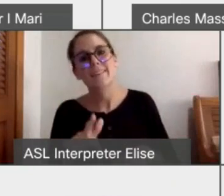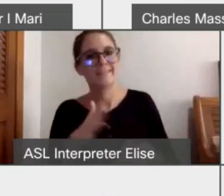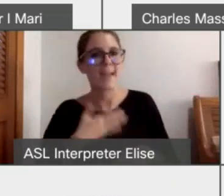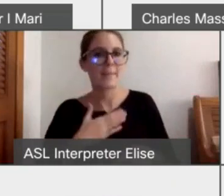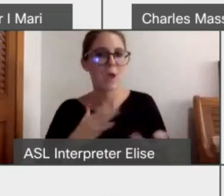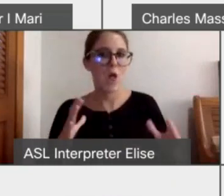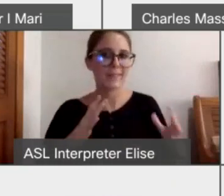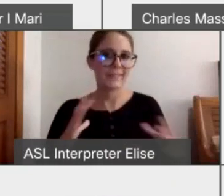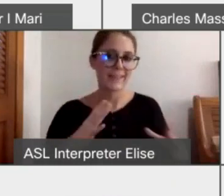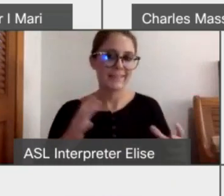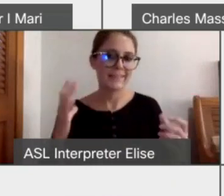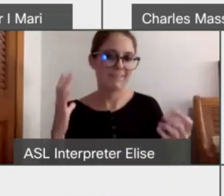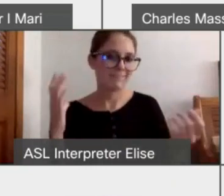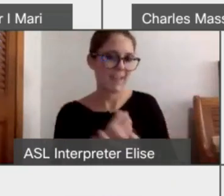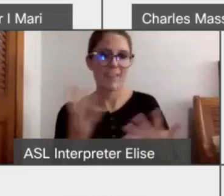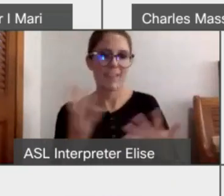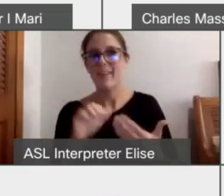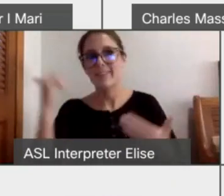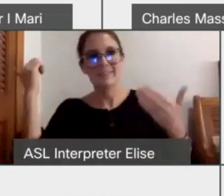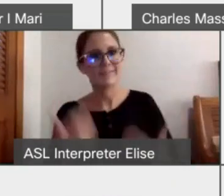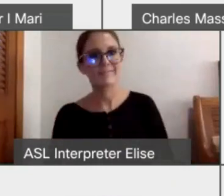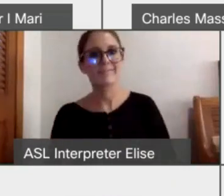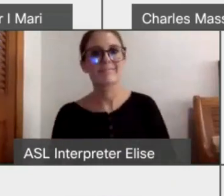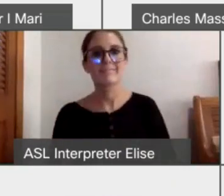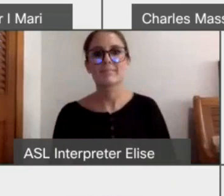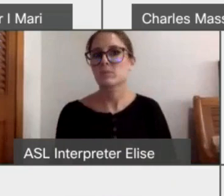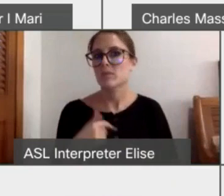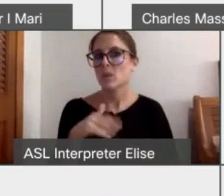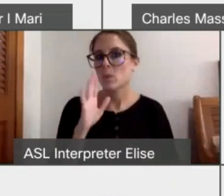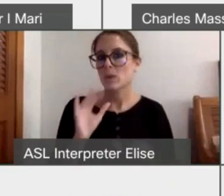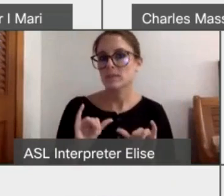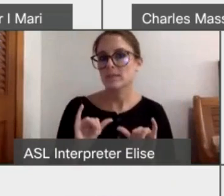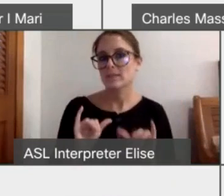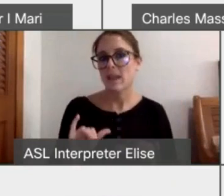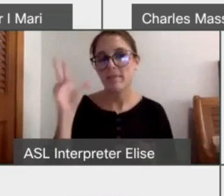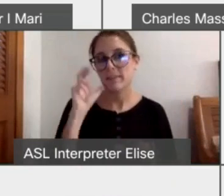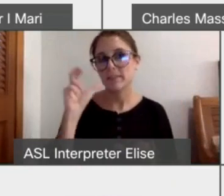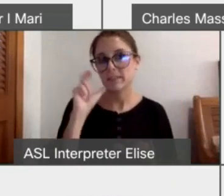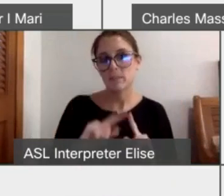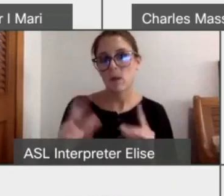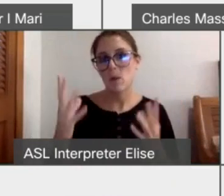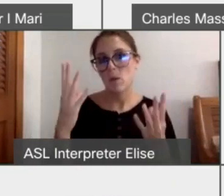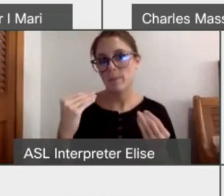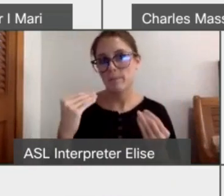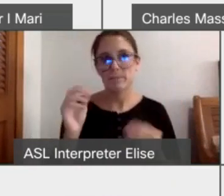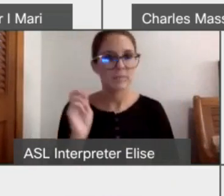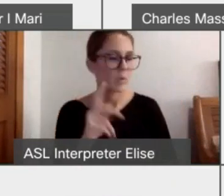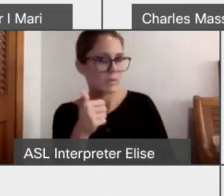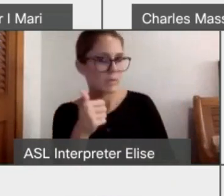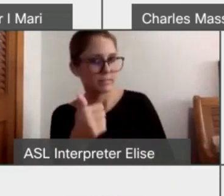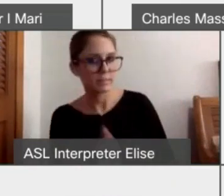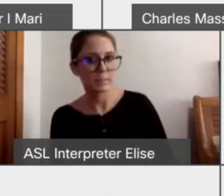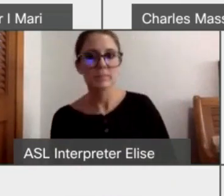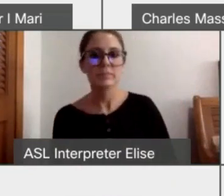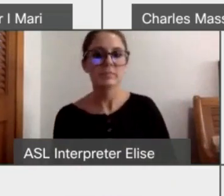and everything else. So thank you. I'm going to stay on and listen. I'm just going to turn my camera off. All right, great. Thank